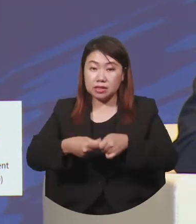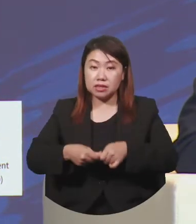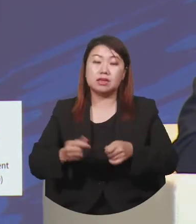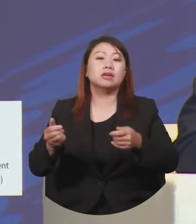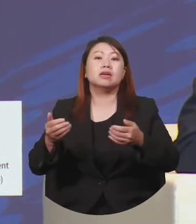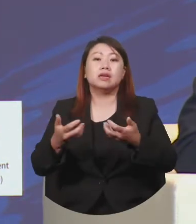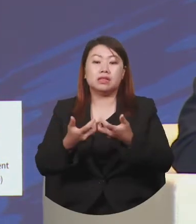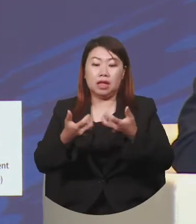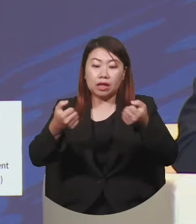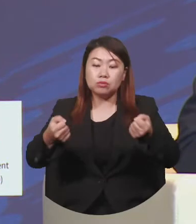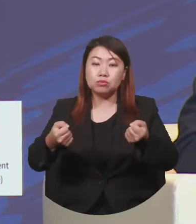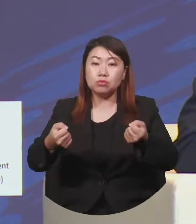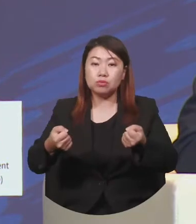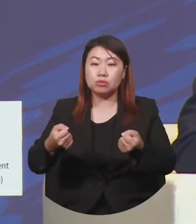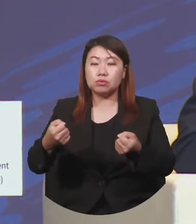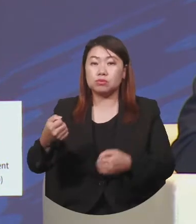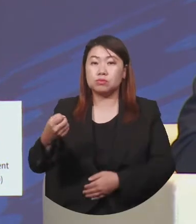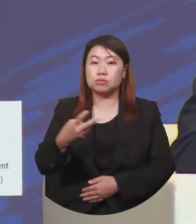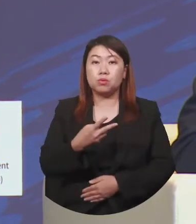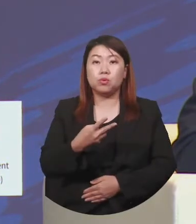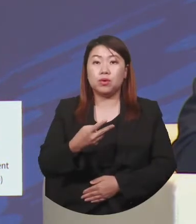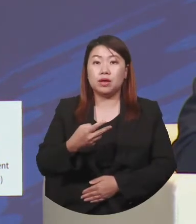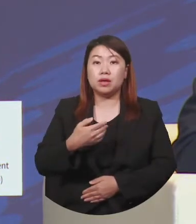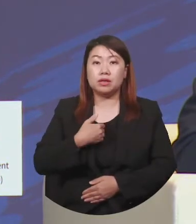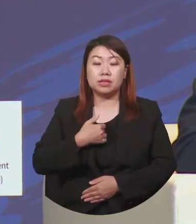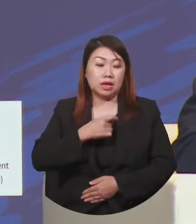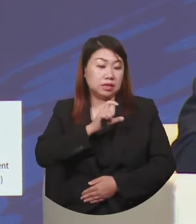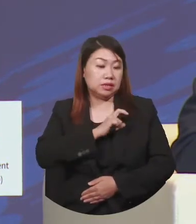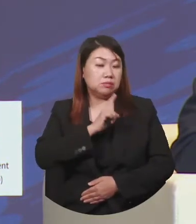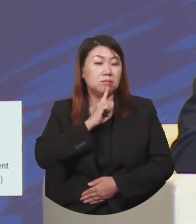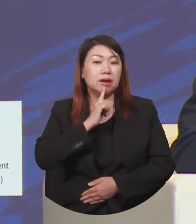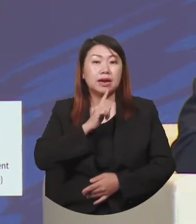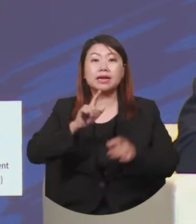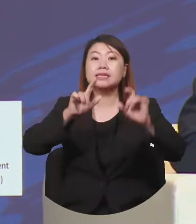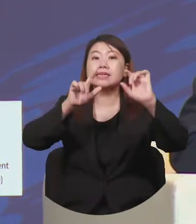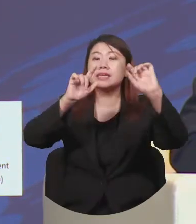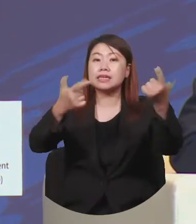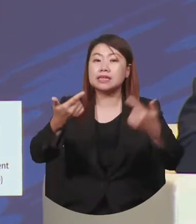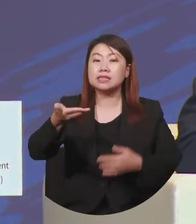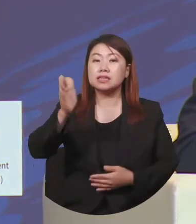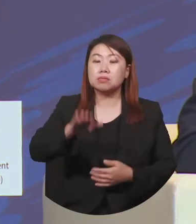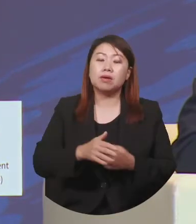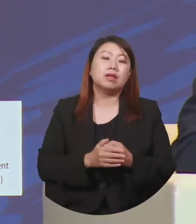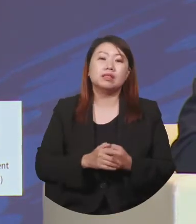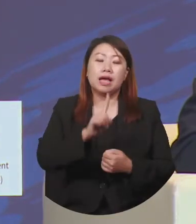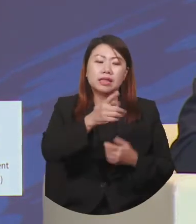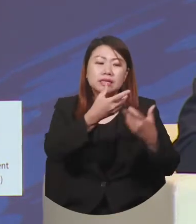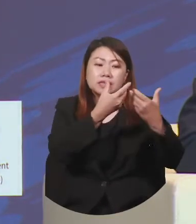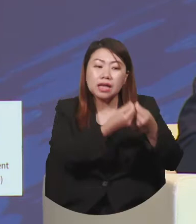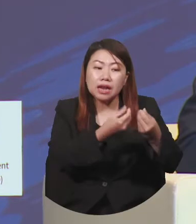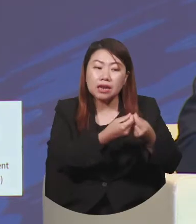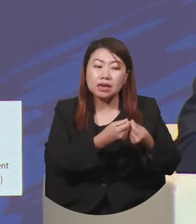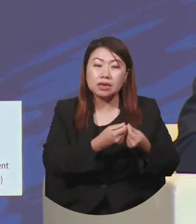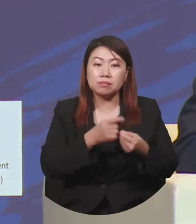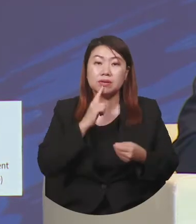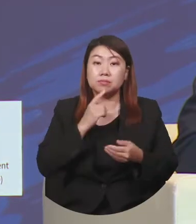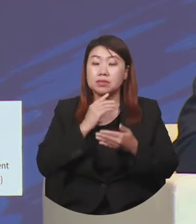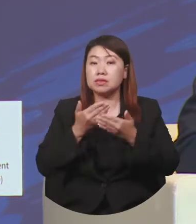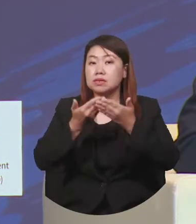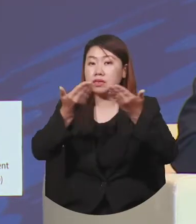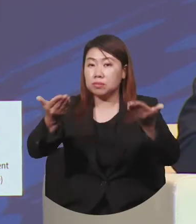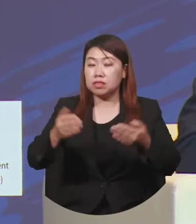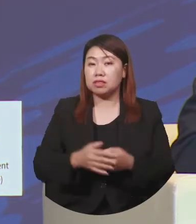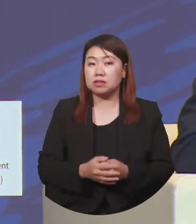and I'm not going to name any names, but in a country in this region, we work with 2 other